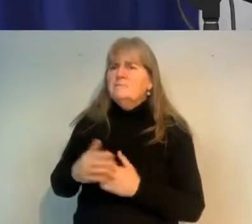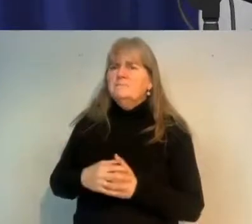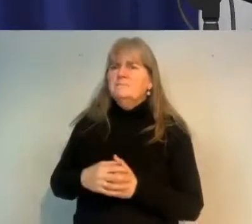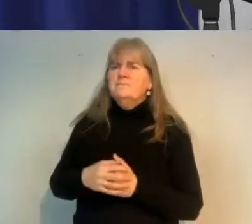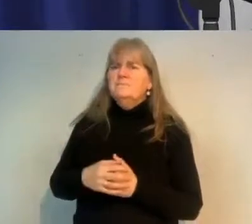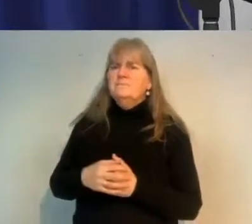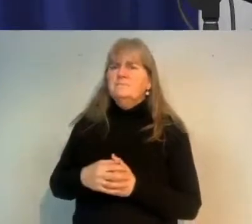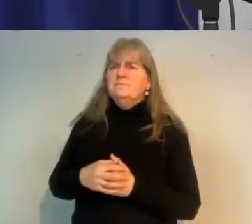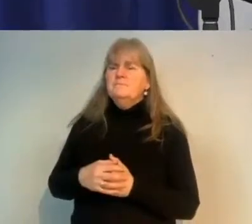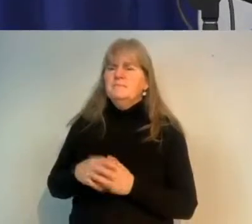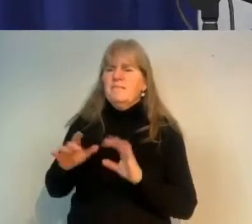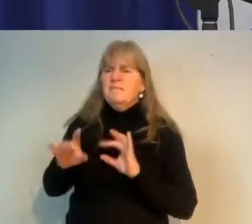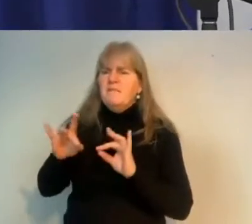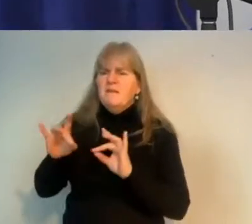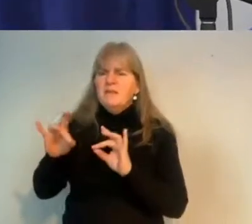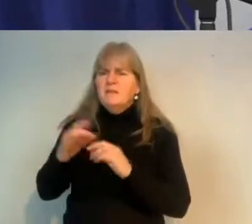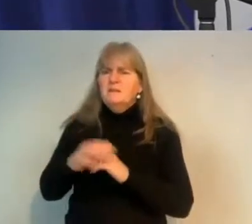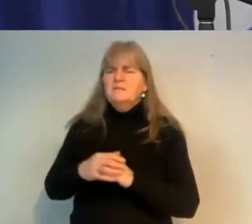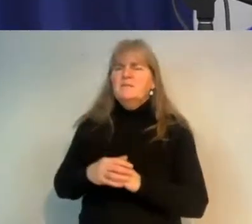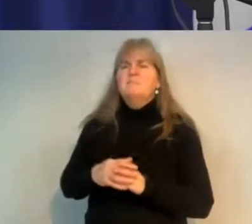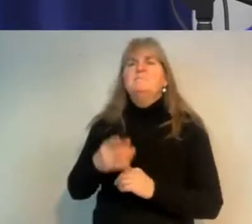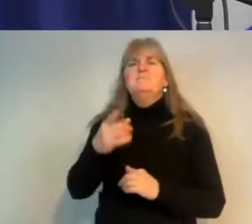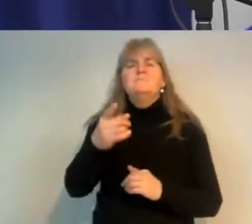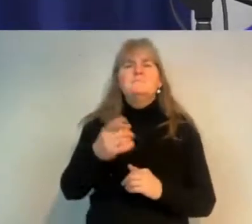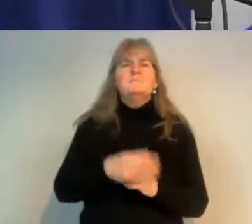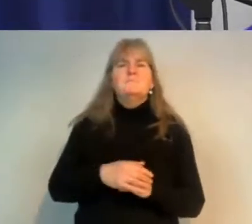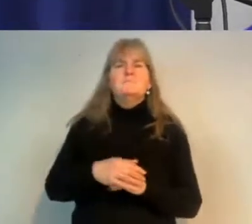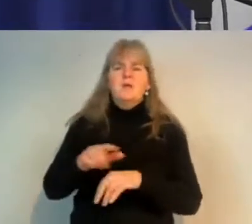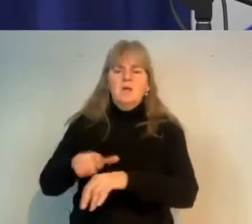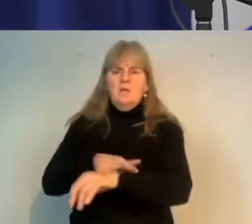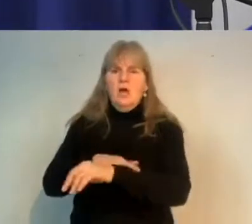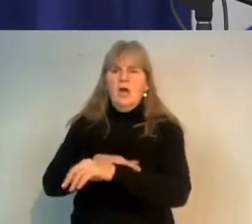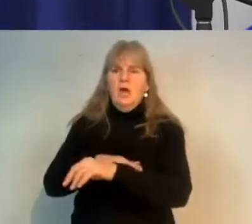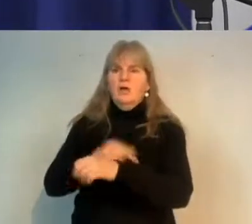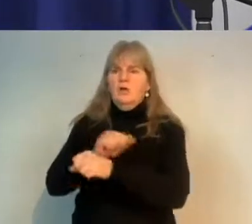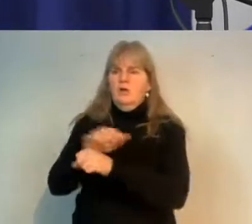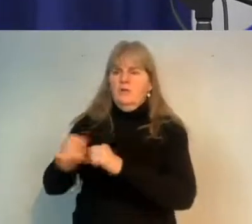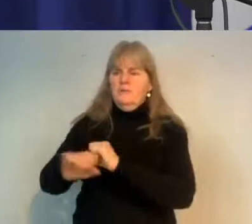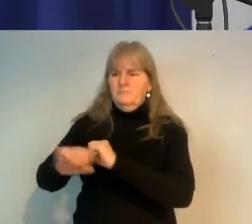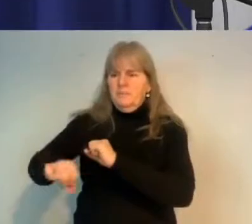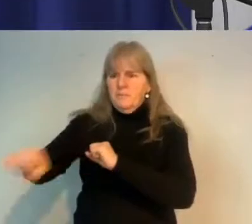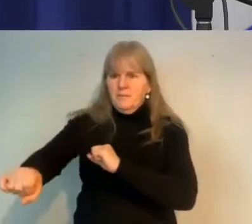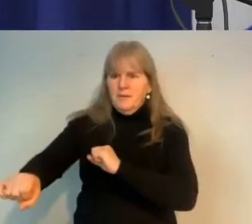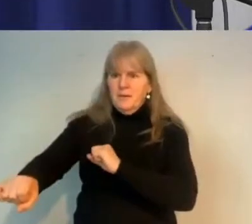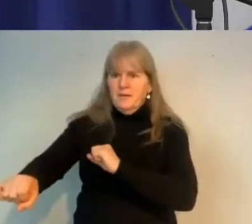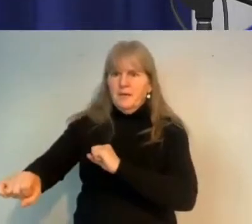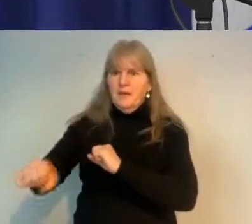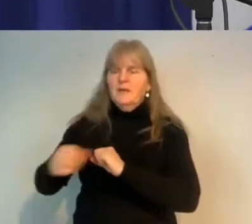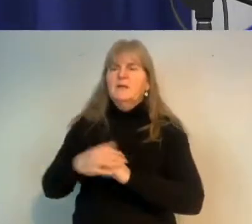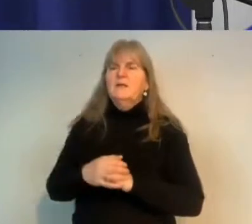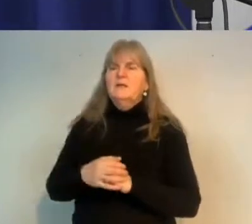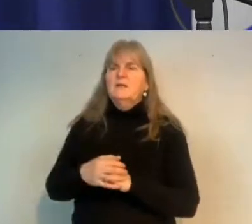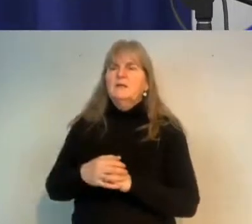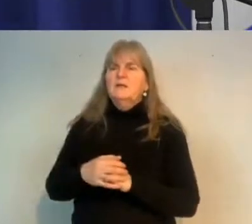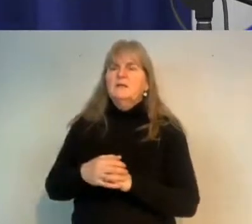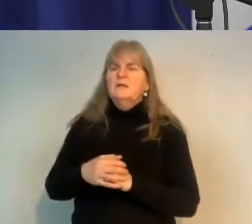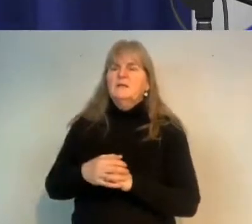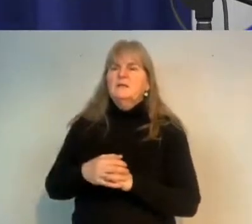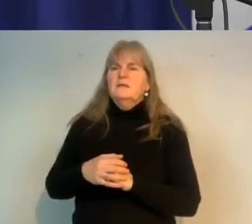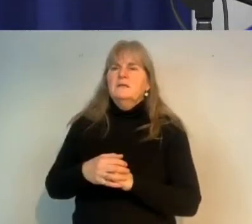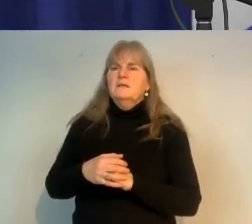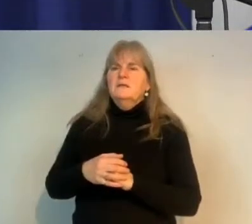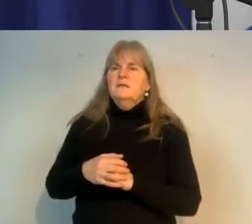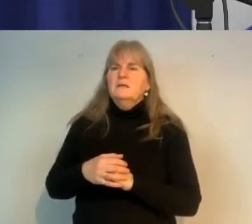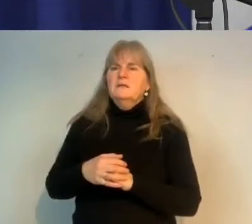Yeah, long COVID or symptoms that extend beyond the acute phase or the short period in which people are